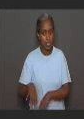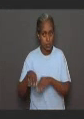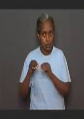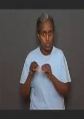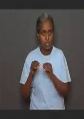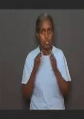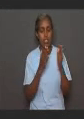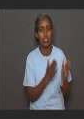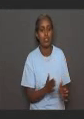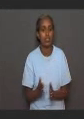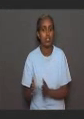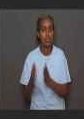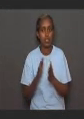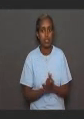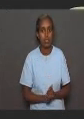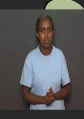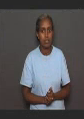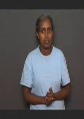Students, let's get ready.